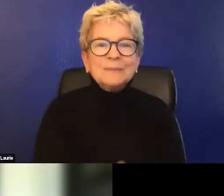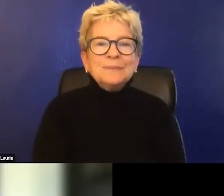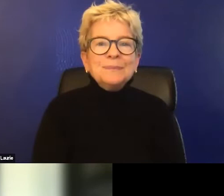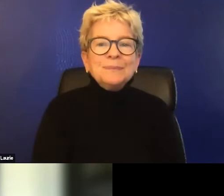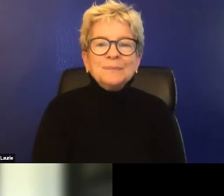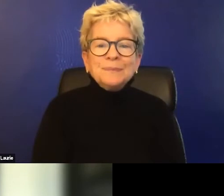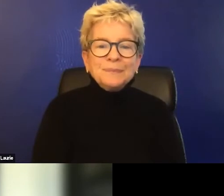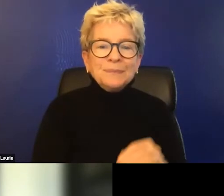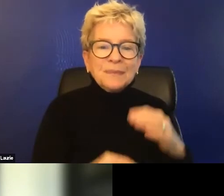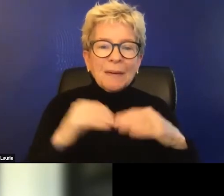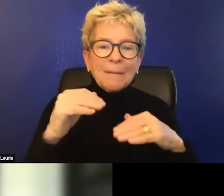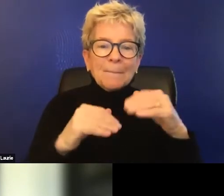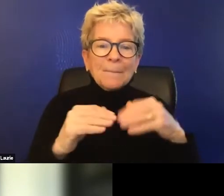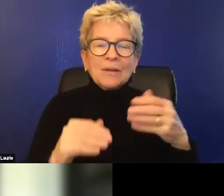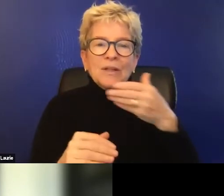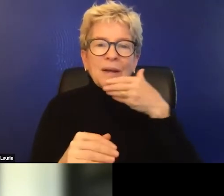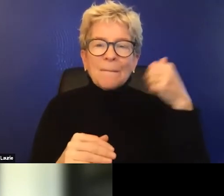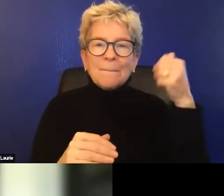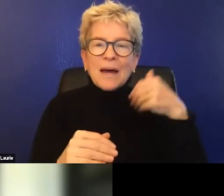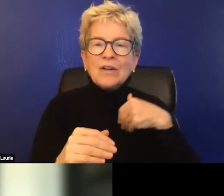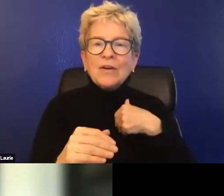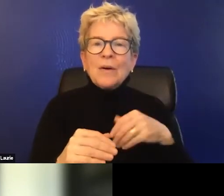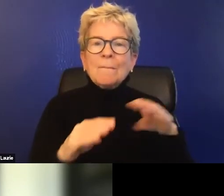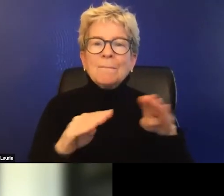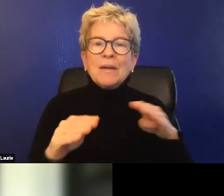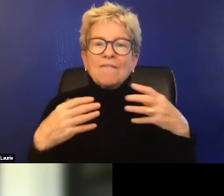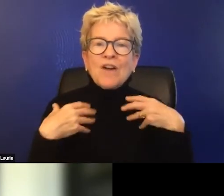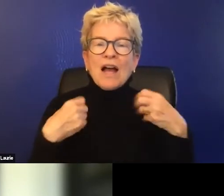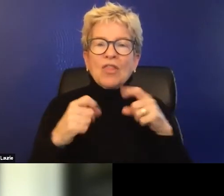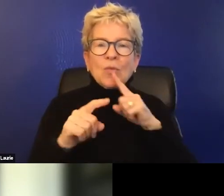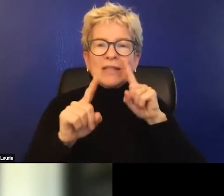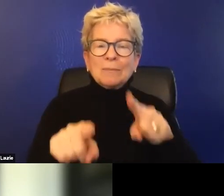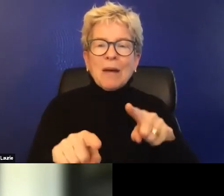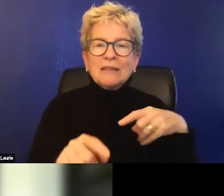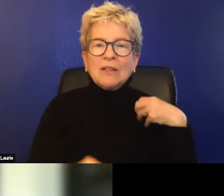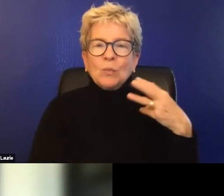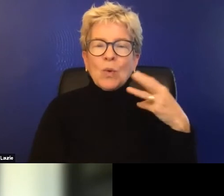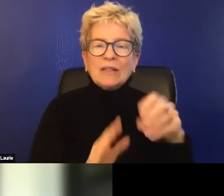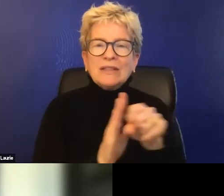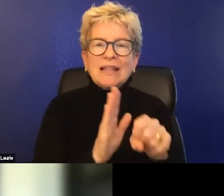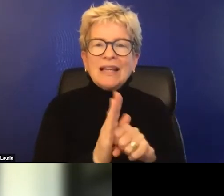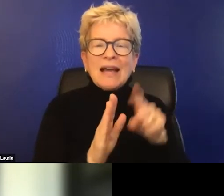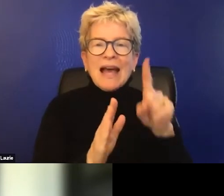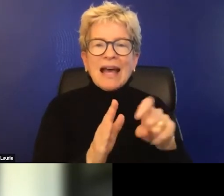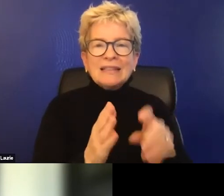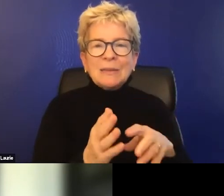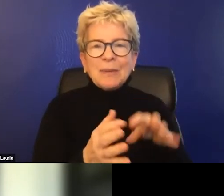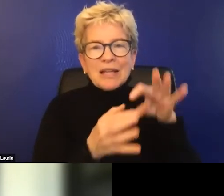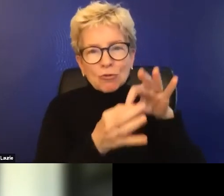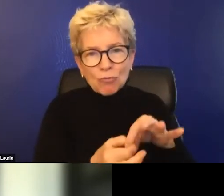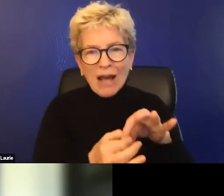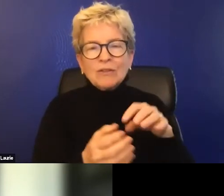better behavioral health crisis response system in Washington has to be grounded in the actual experience of people in